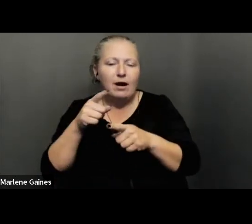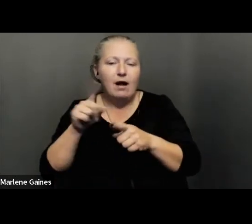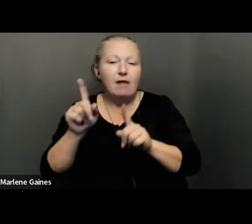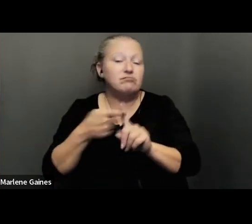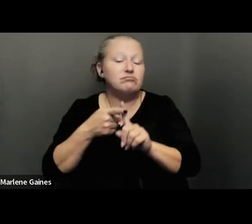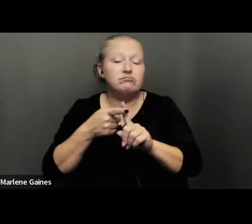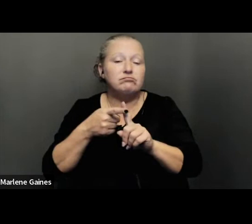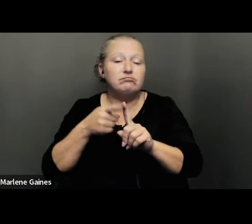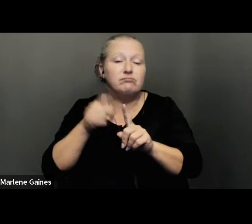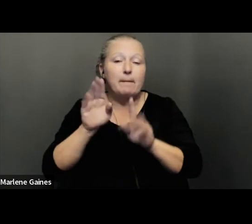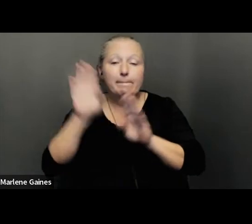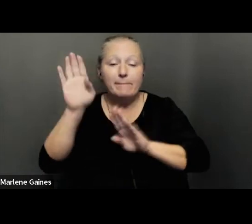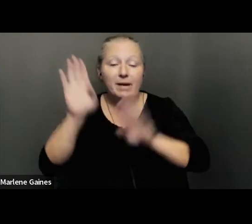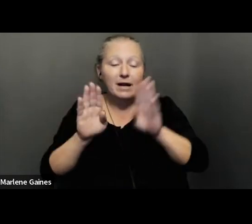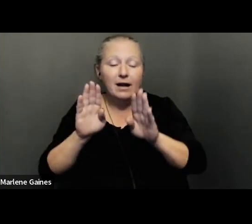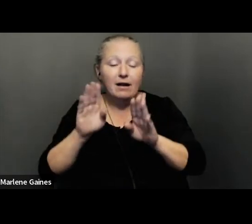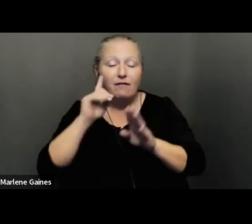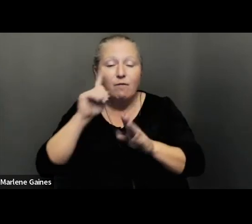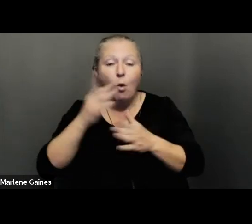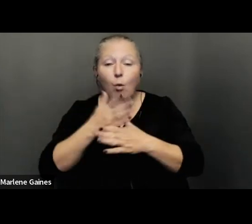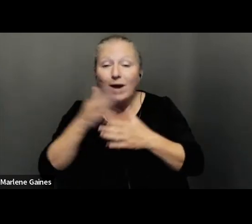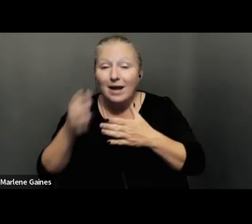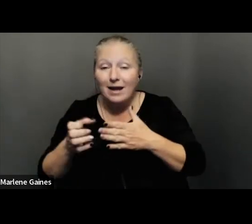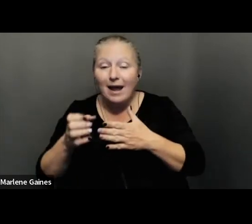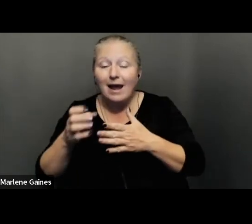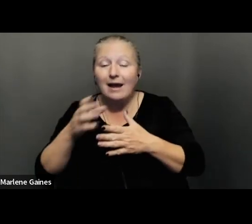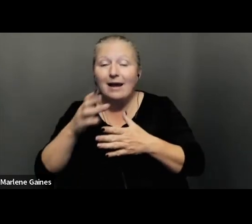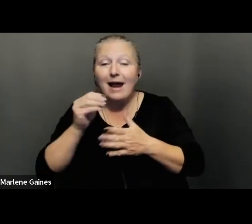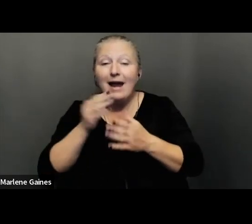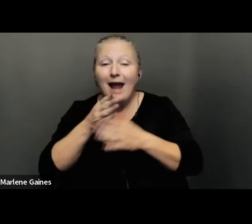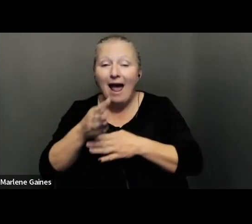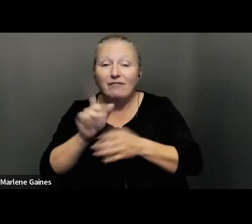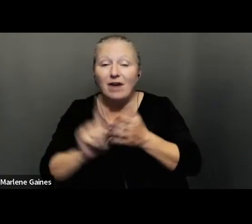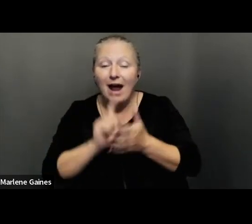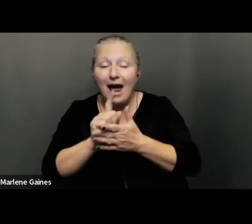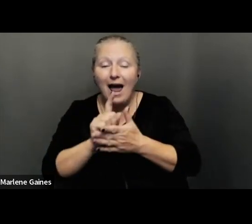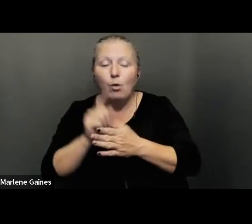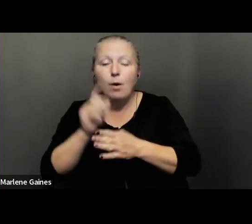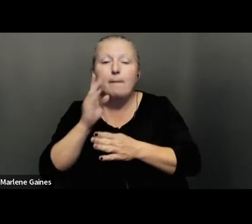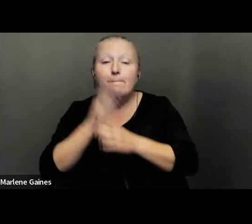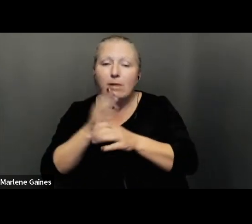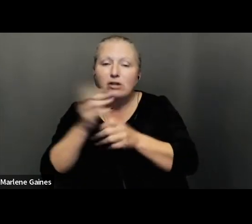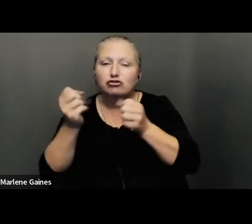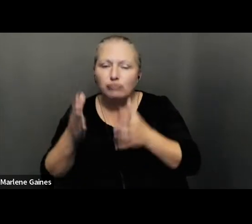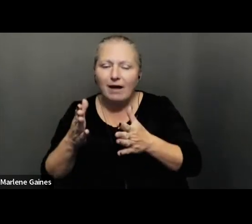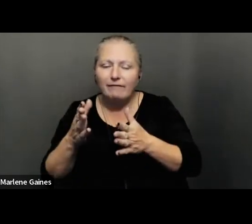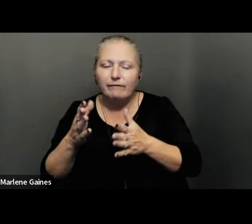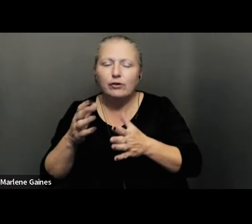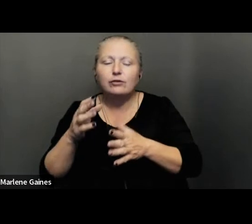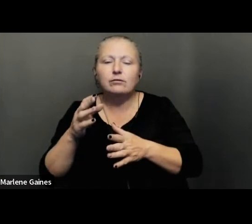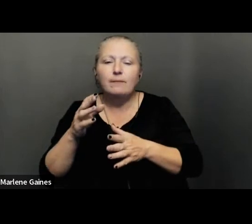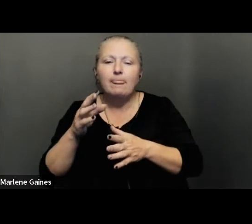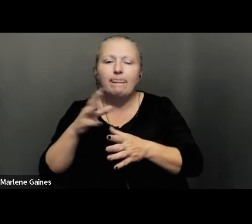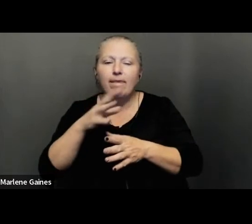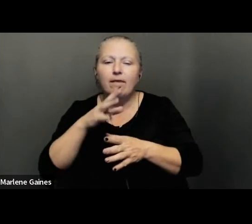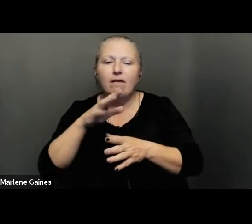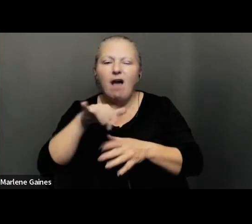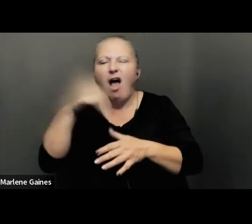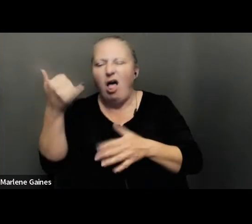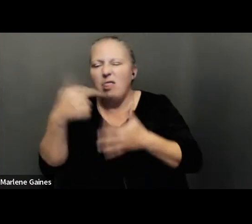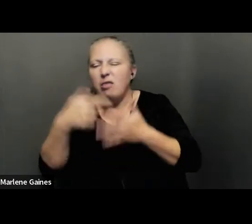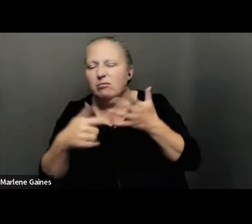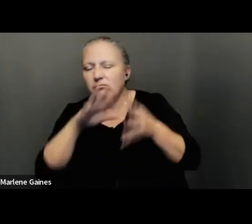bus driver for weekend and after-hour routes, among many other things in those 13 articles.